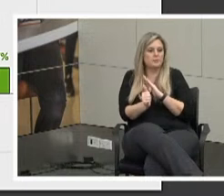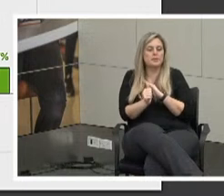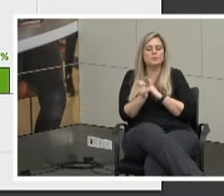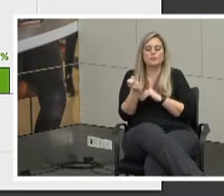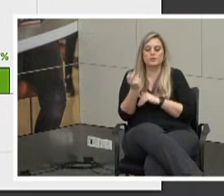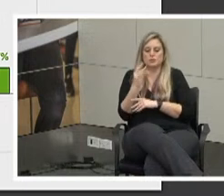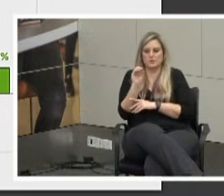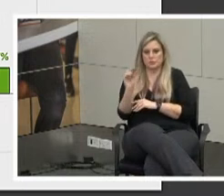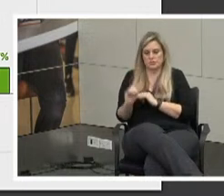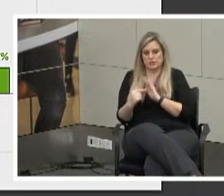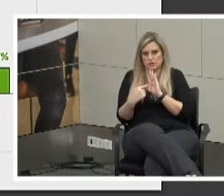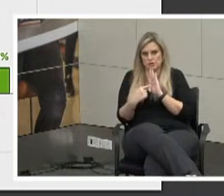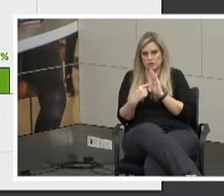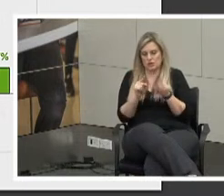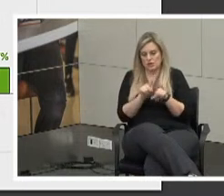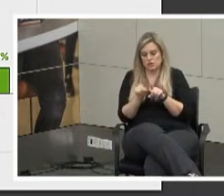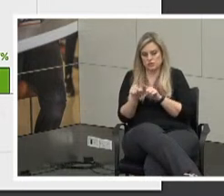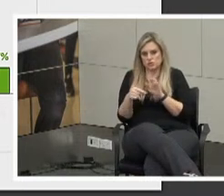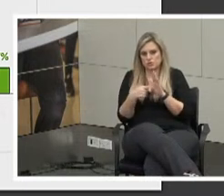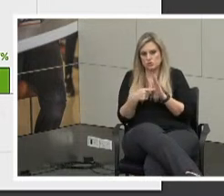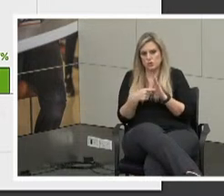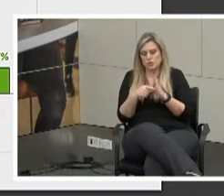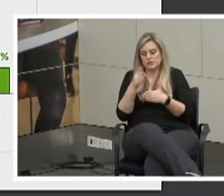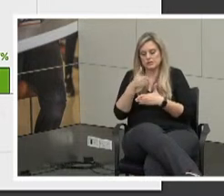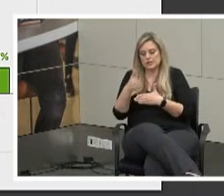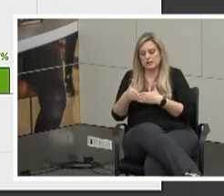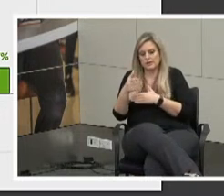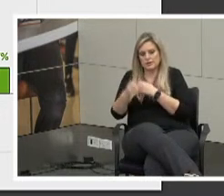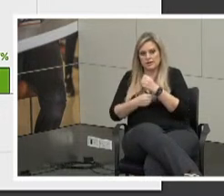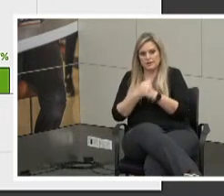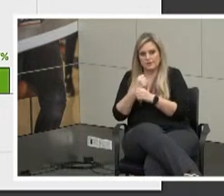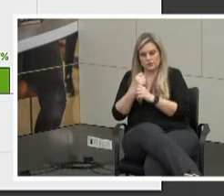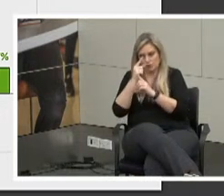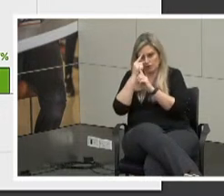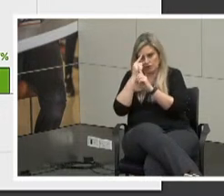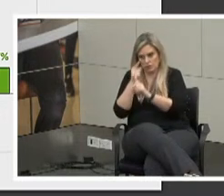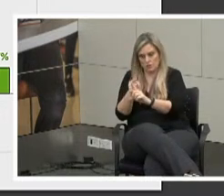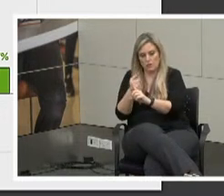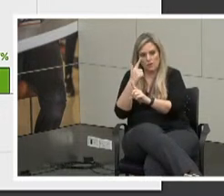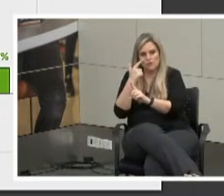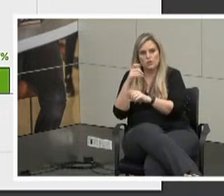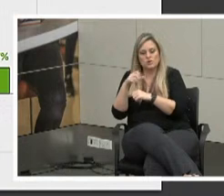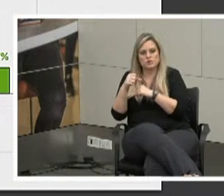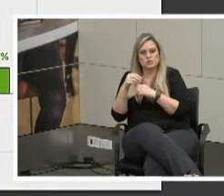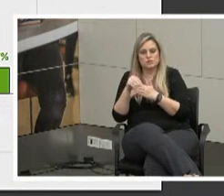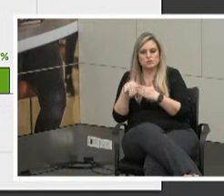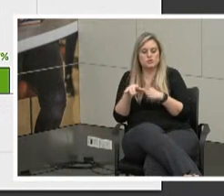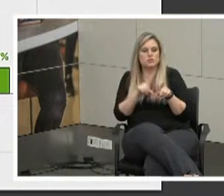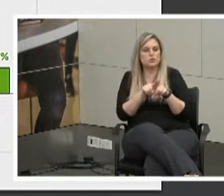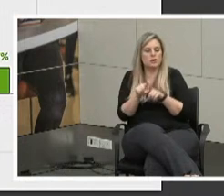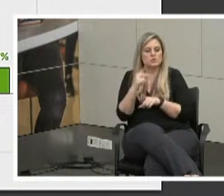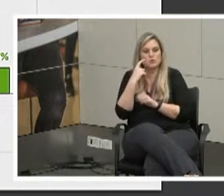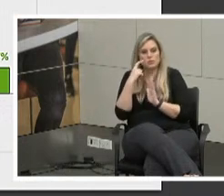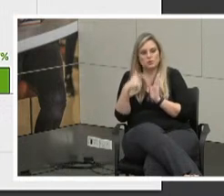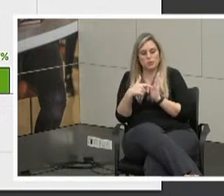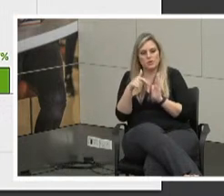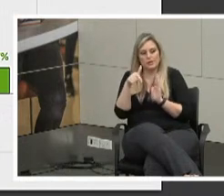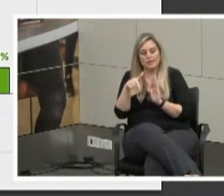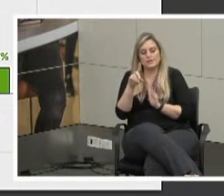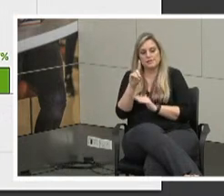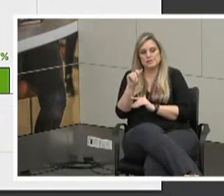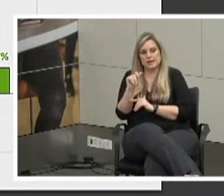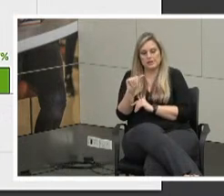also reflects the end ofe Target um for these students and so you'll also see that in this